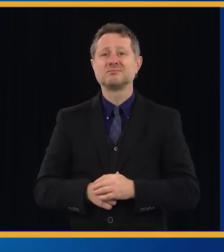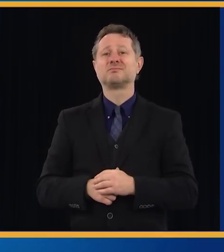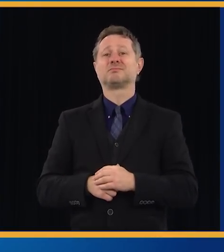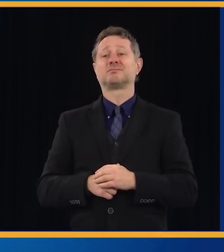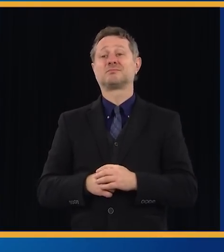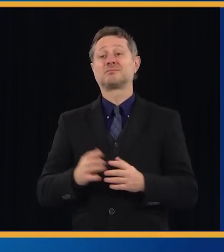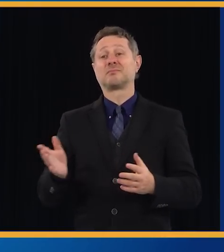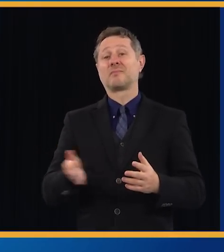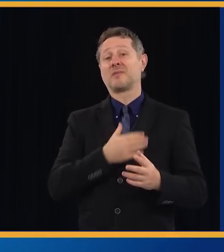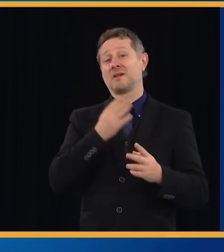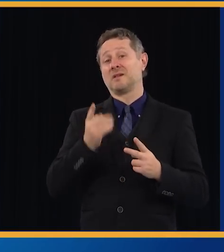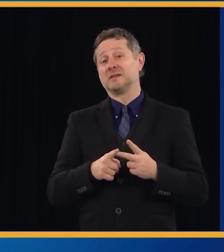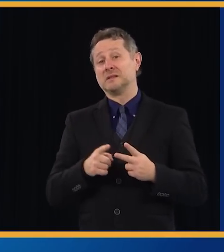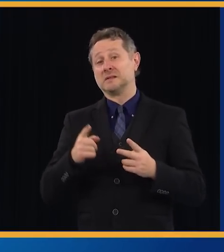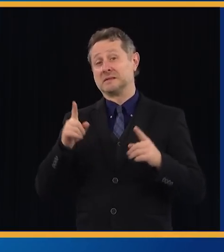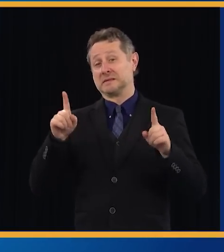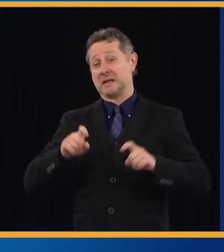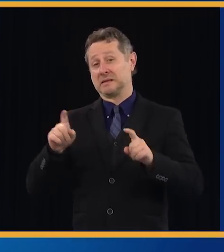Testing